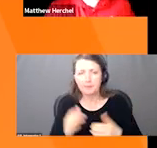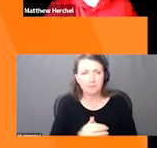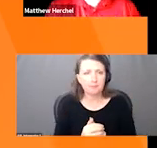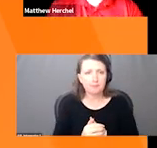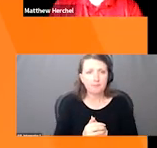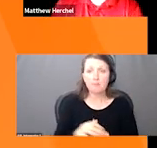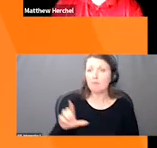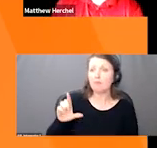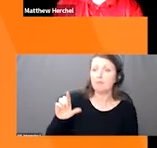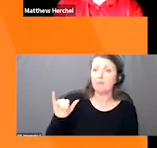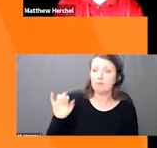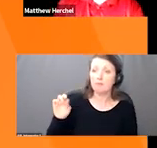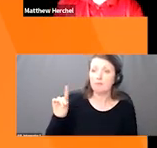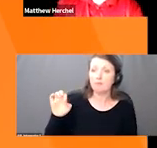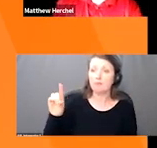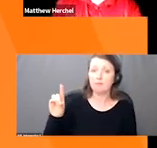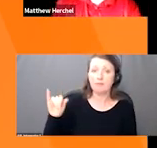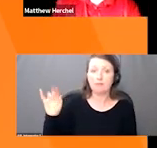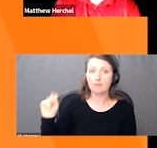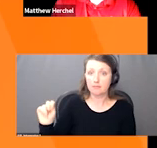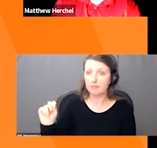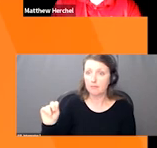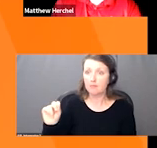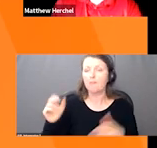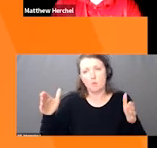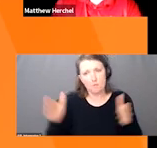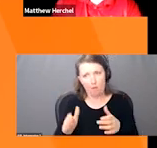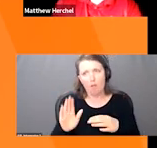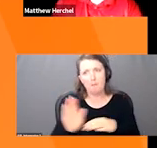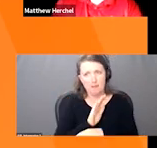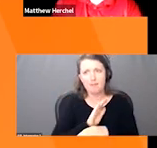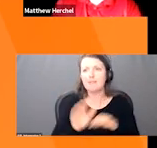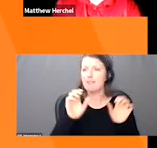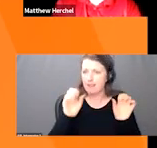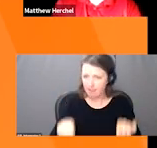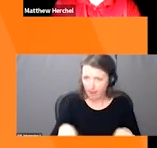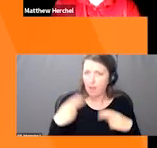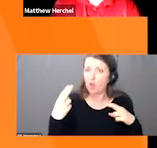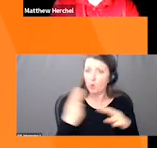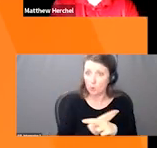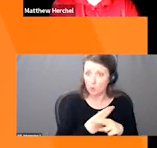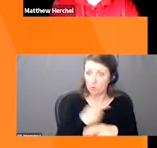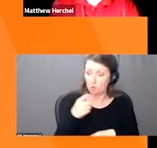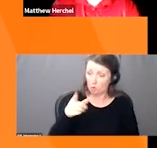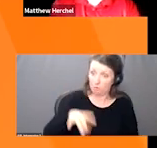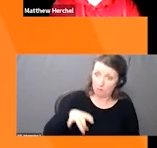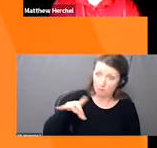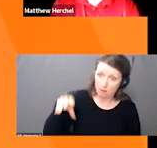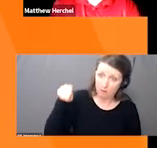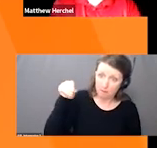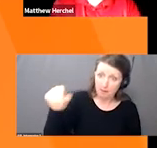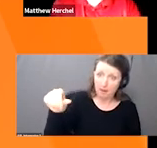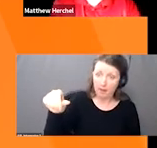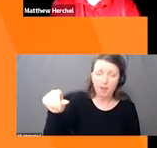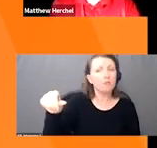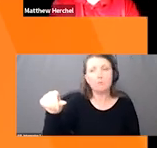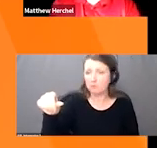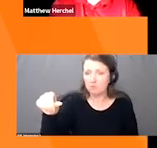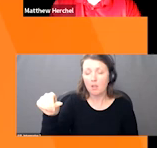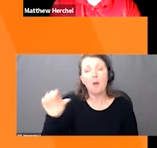LinkedIn can be used for small business without having to pay for it. So yes, there are paid features on